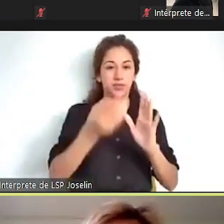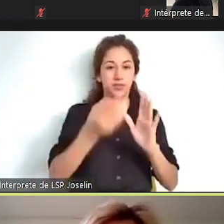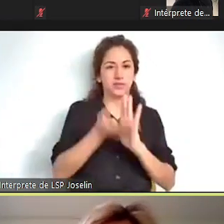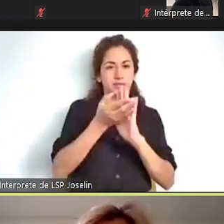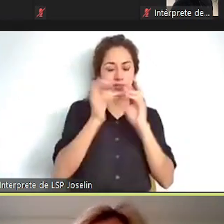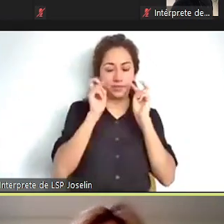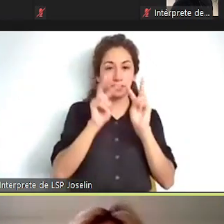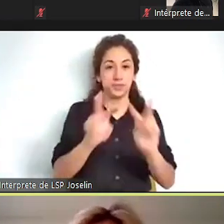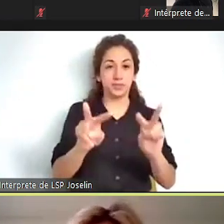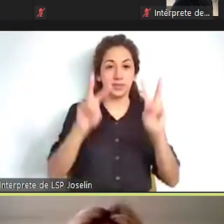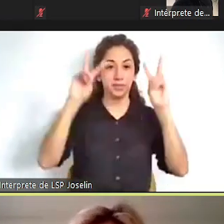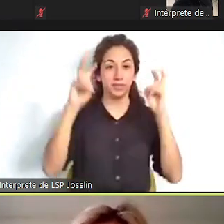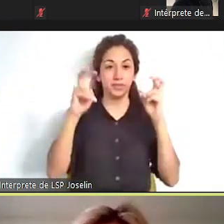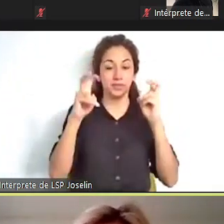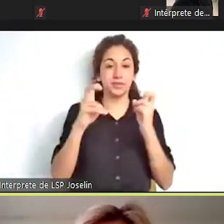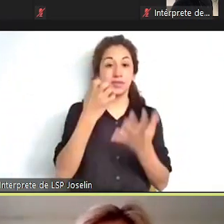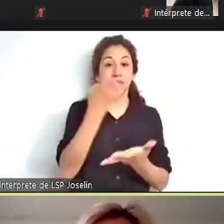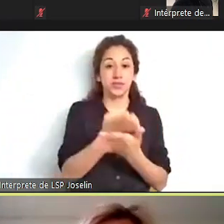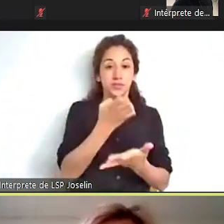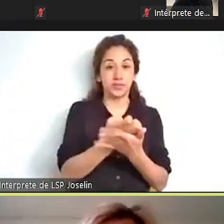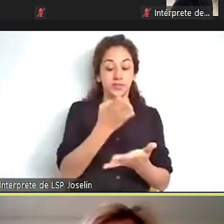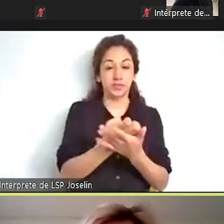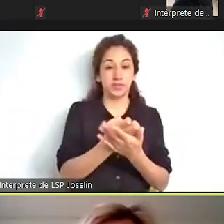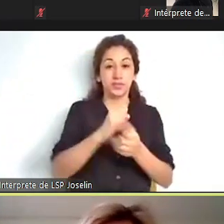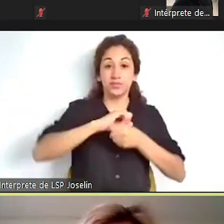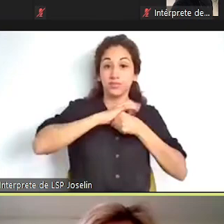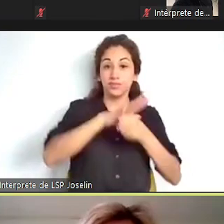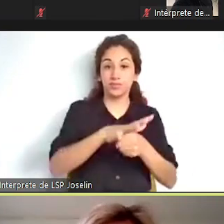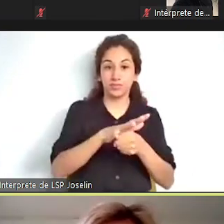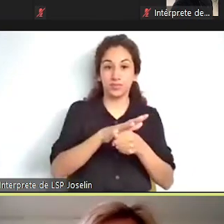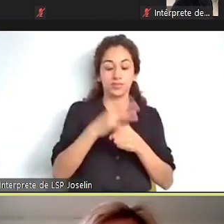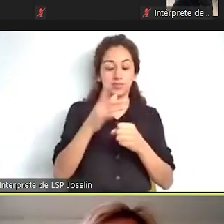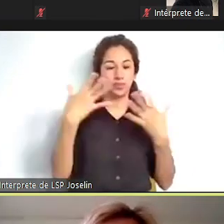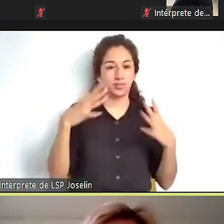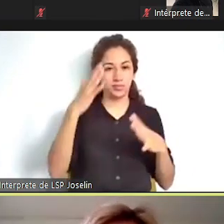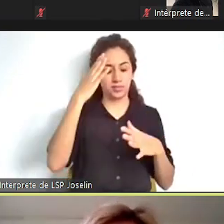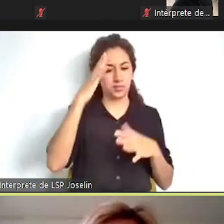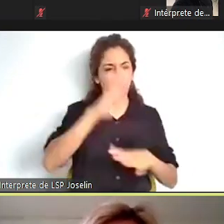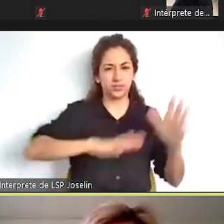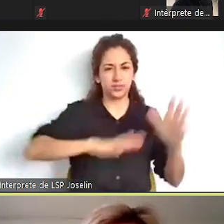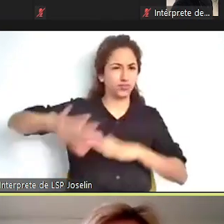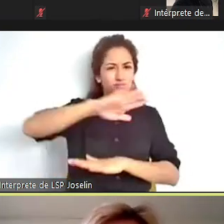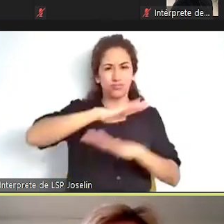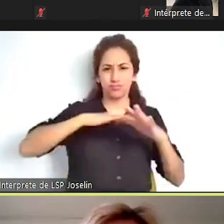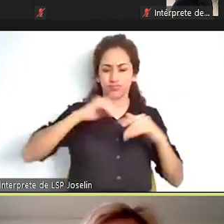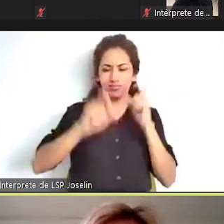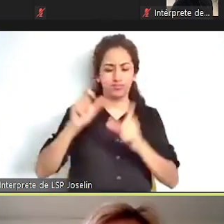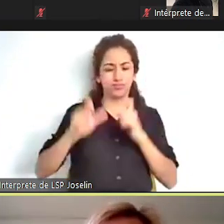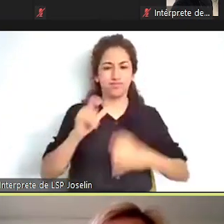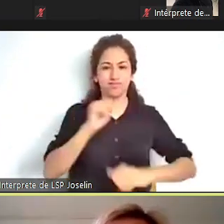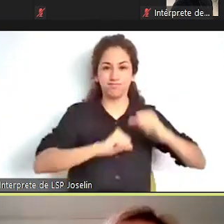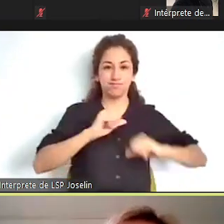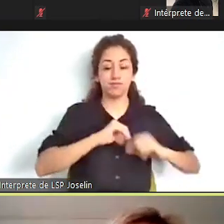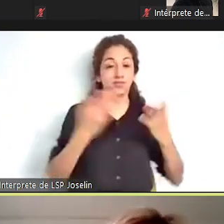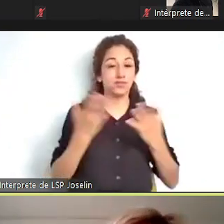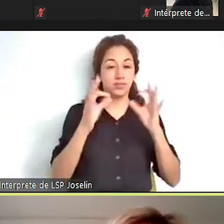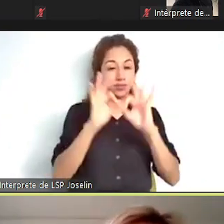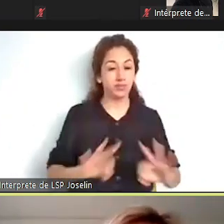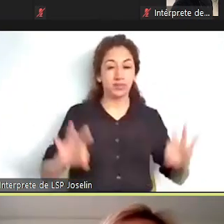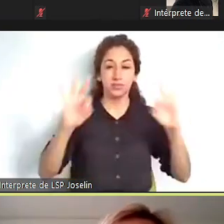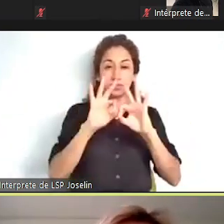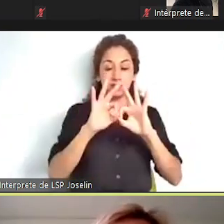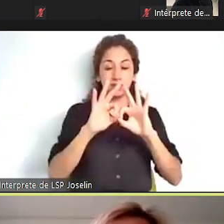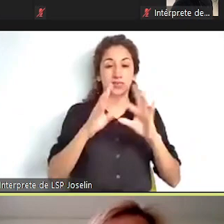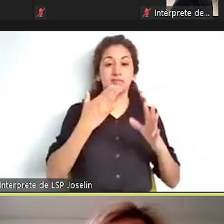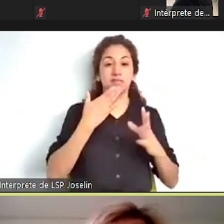achievement is even more notable and the crisis of covert 19 and then